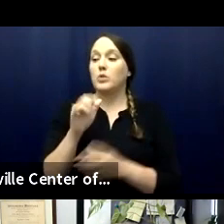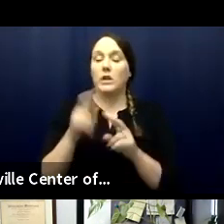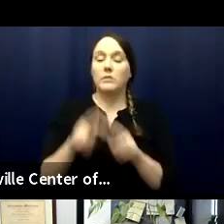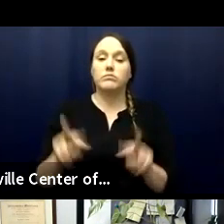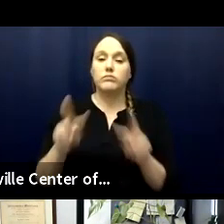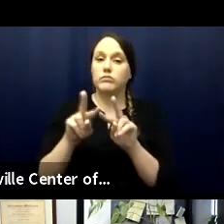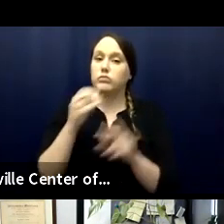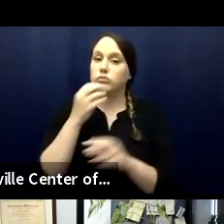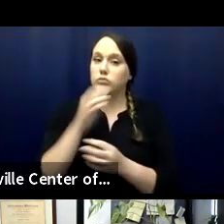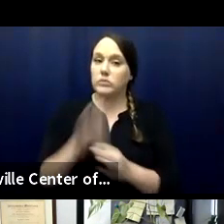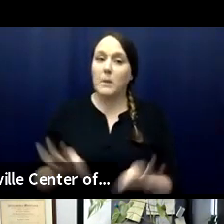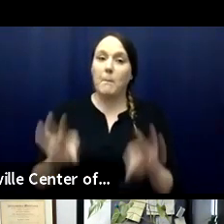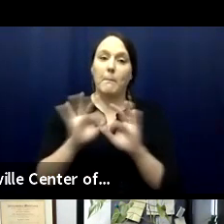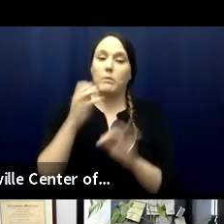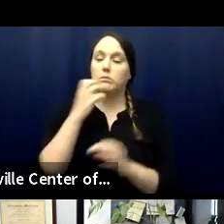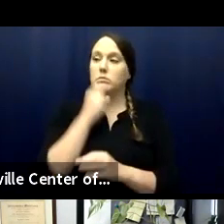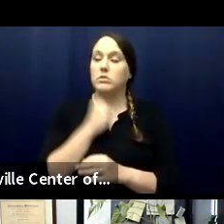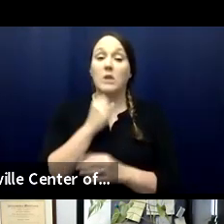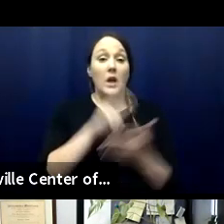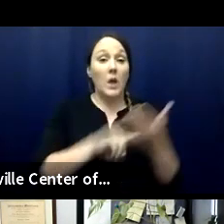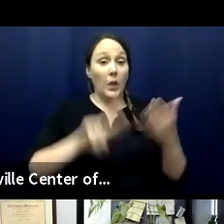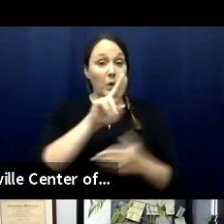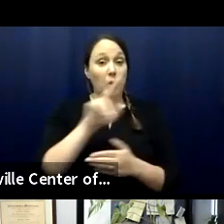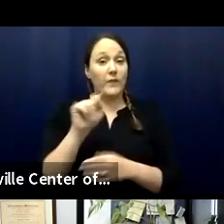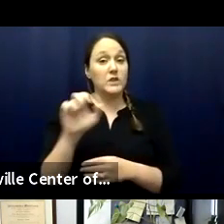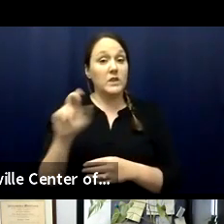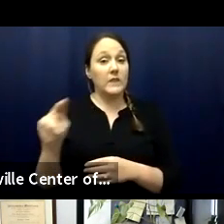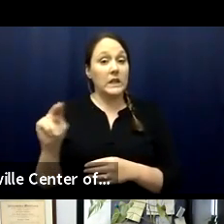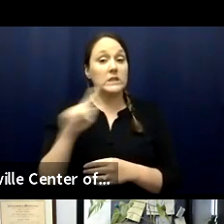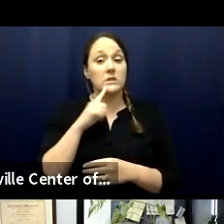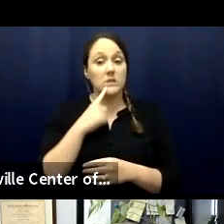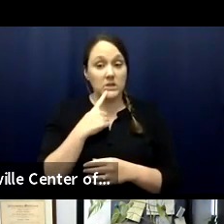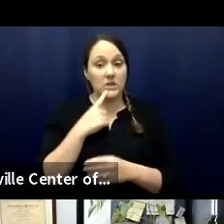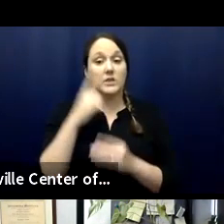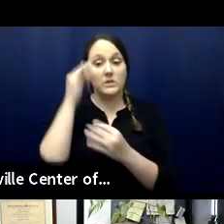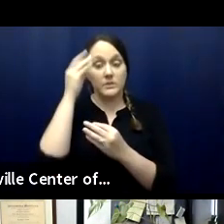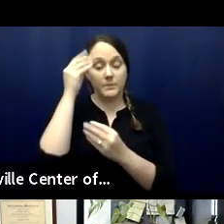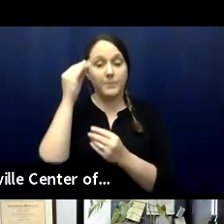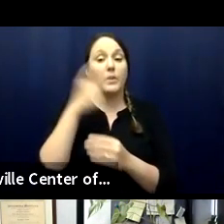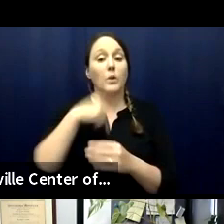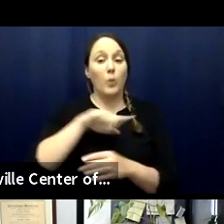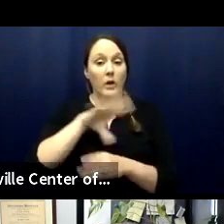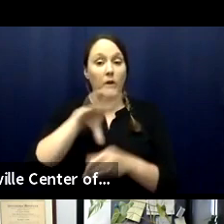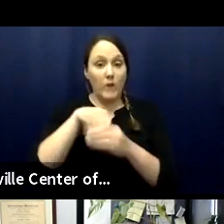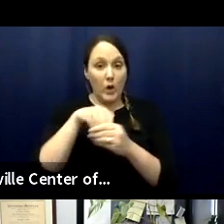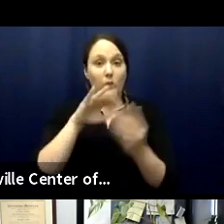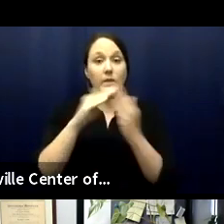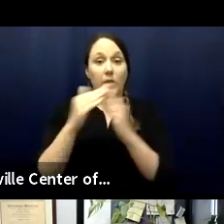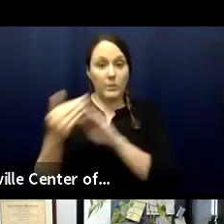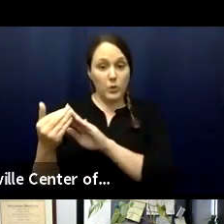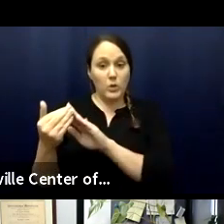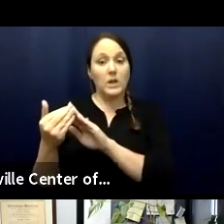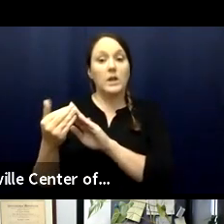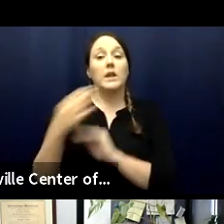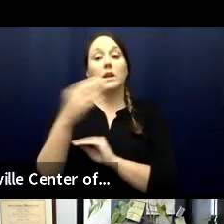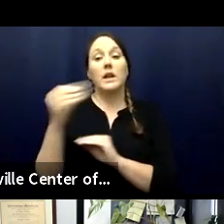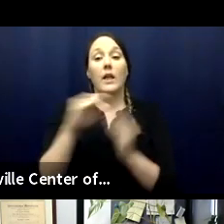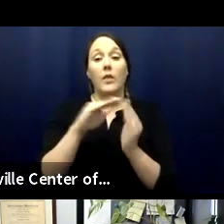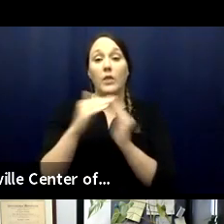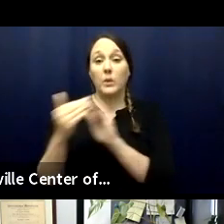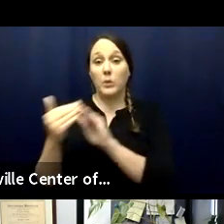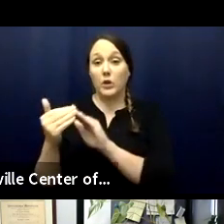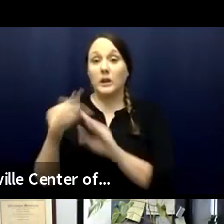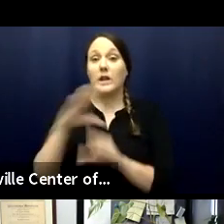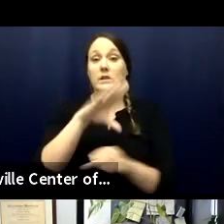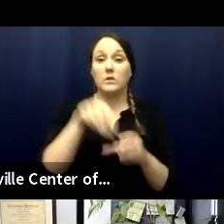process. The University of Tennessee takes really seriously the fact that we're part of this community, and the community is part of